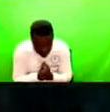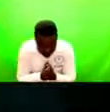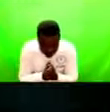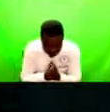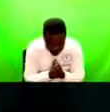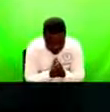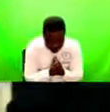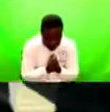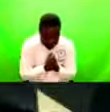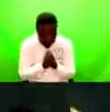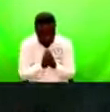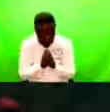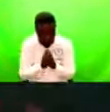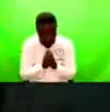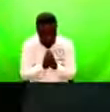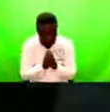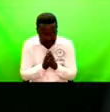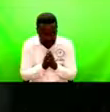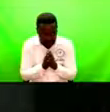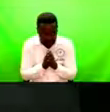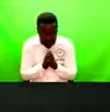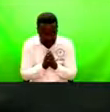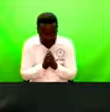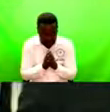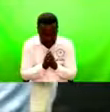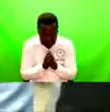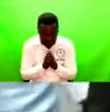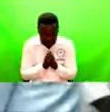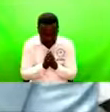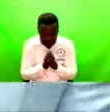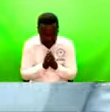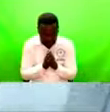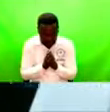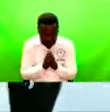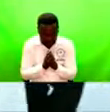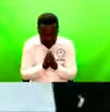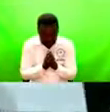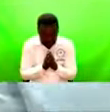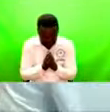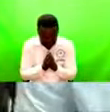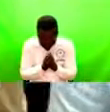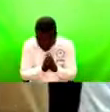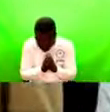it. In the name of Jesus. In the name of